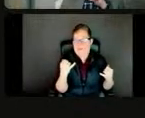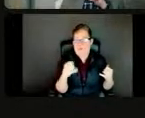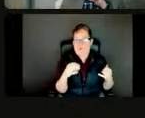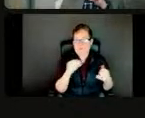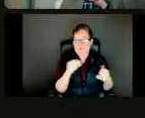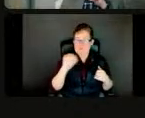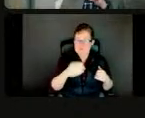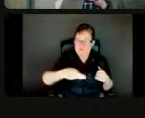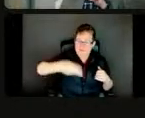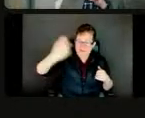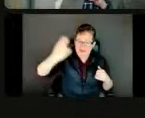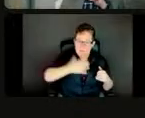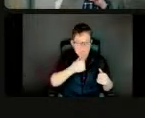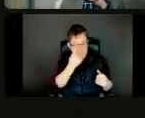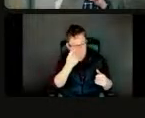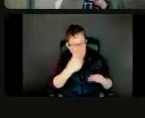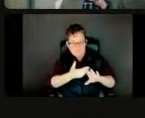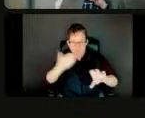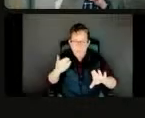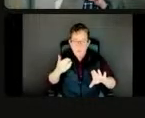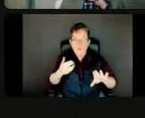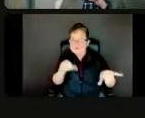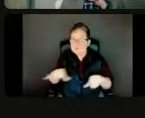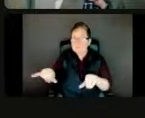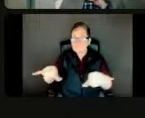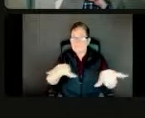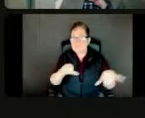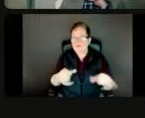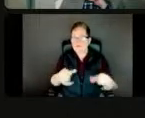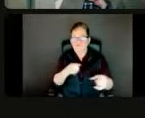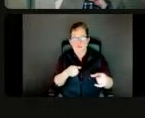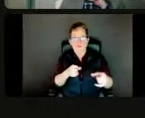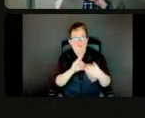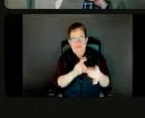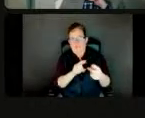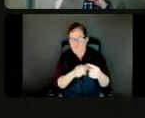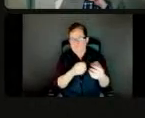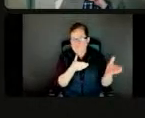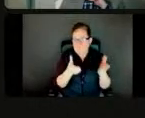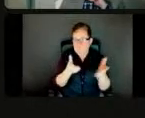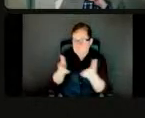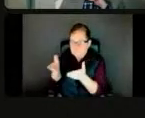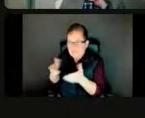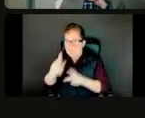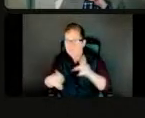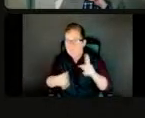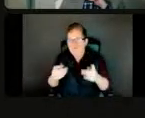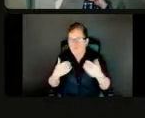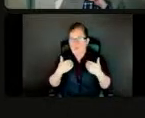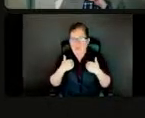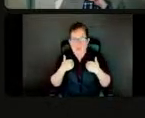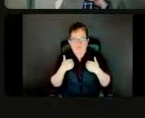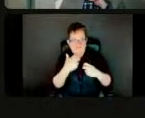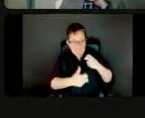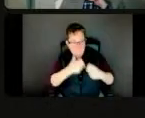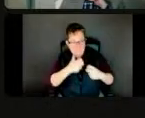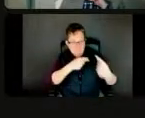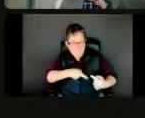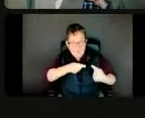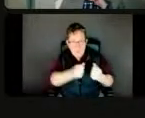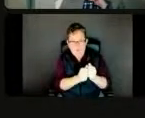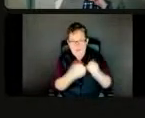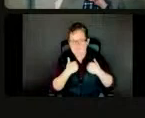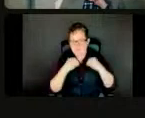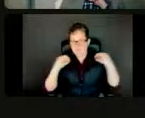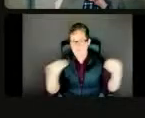like, my understanding of norms, you know, in terms of servicing, you know, people that are living with the issue of being